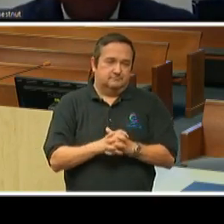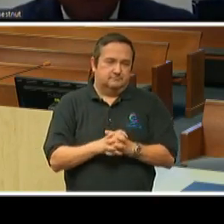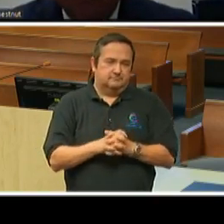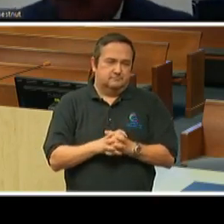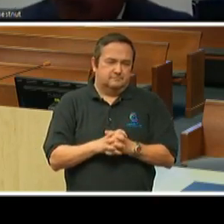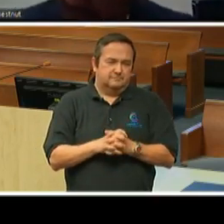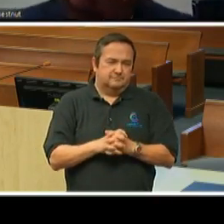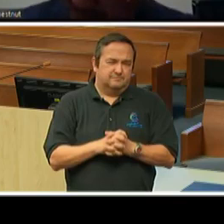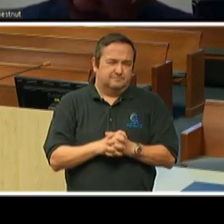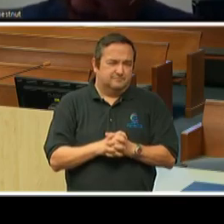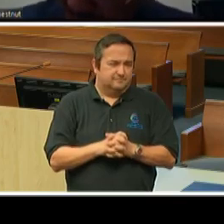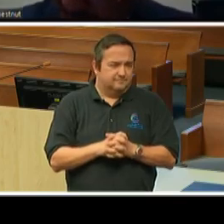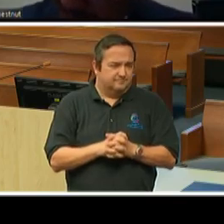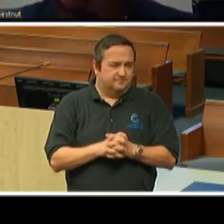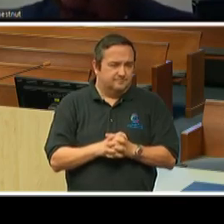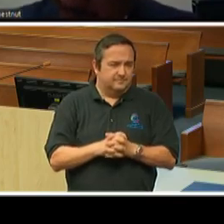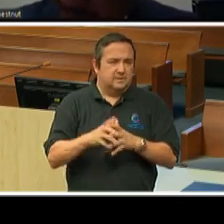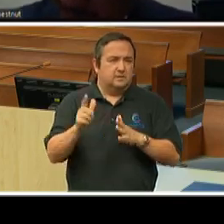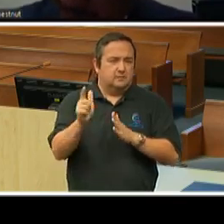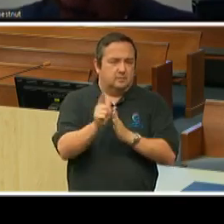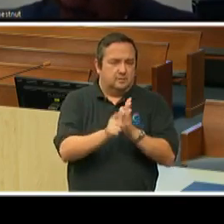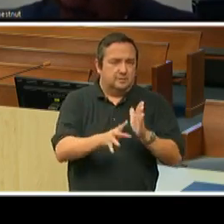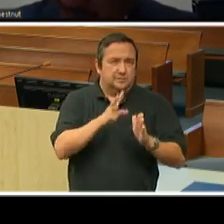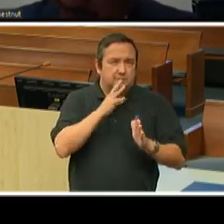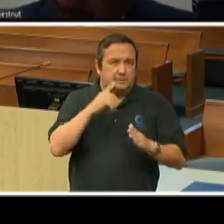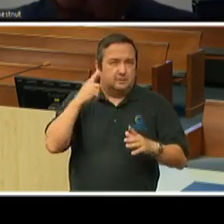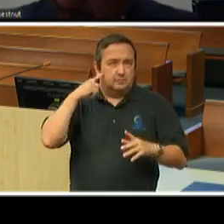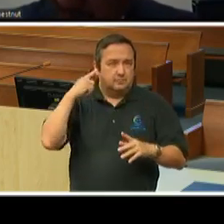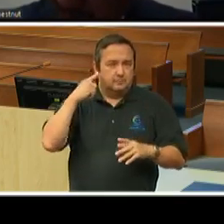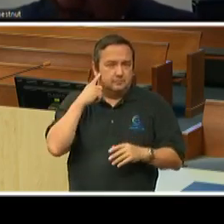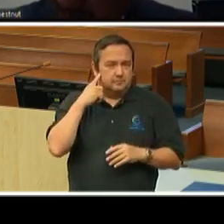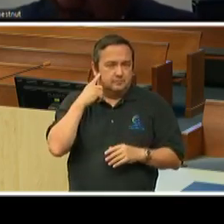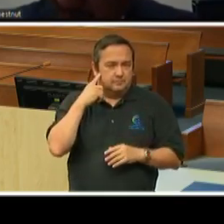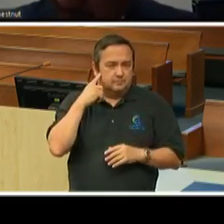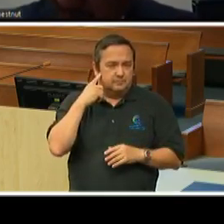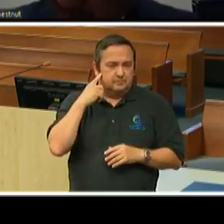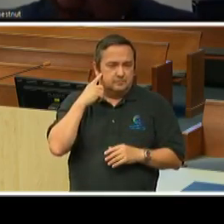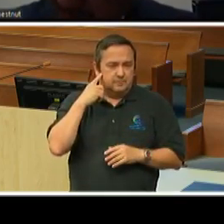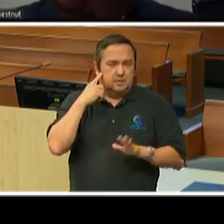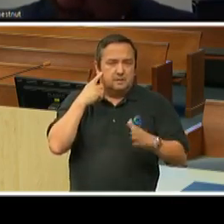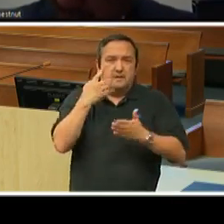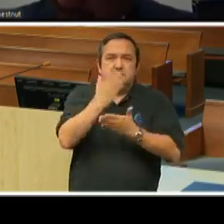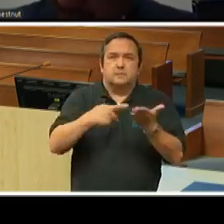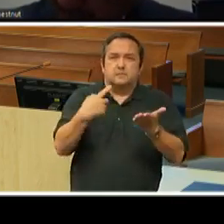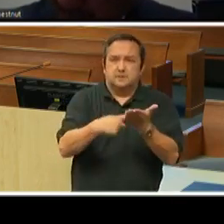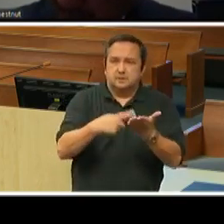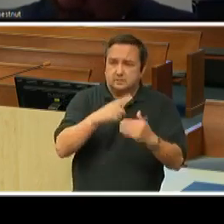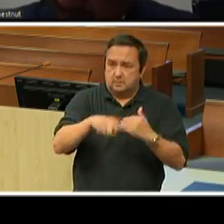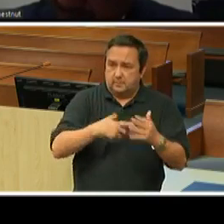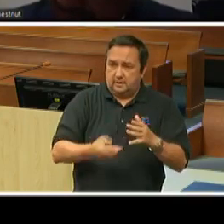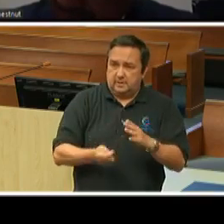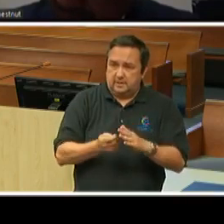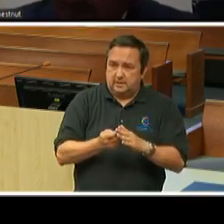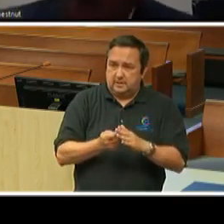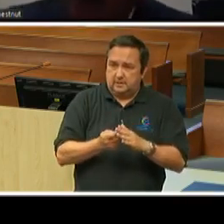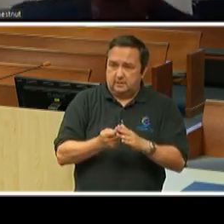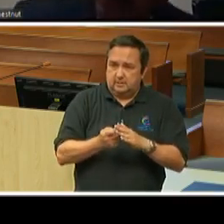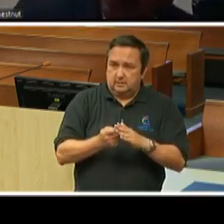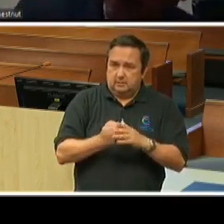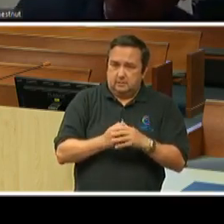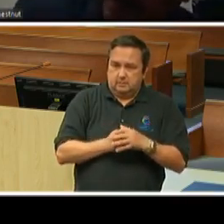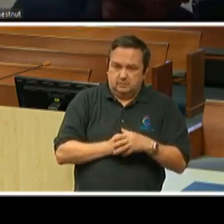have on my notes is there was some discussion about taking out and defaulting to